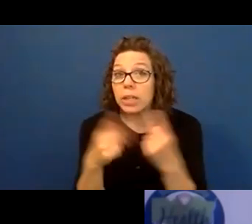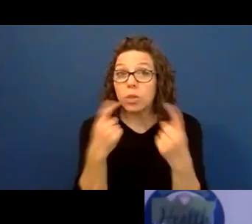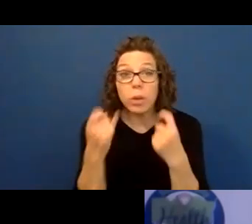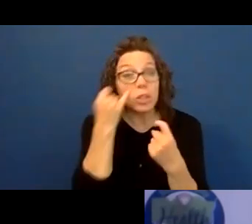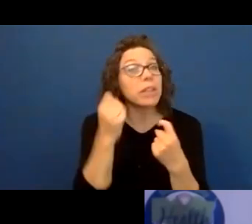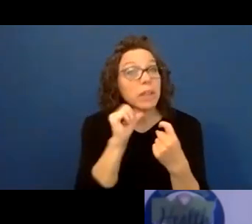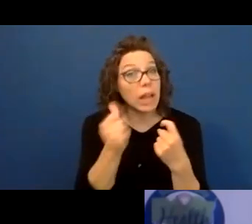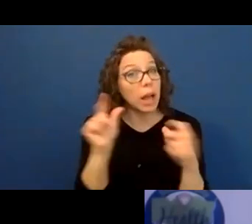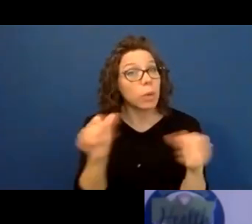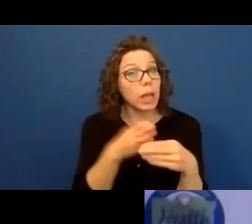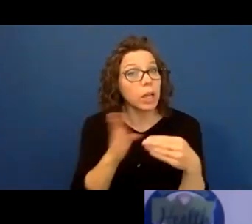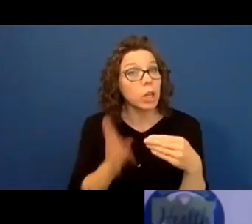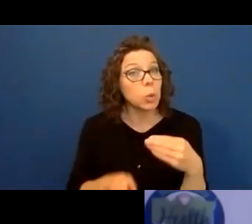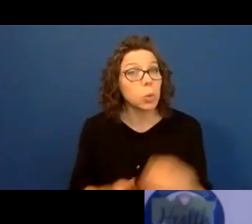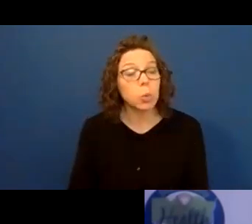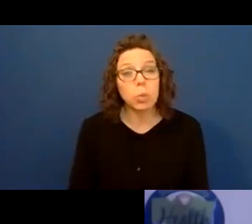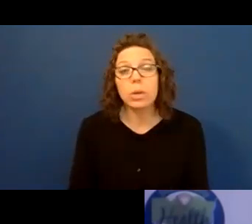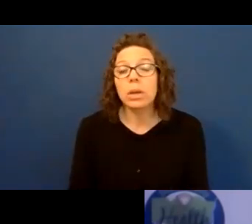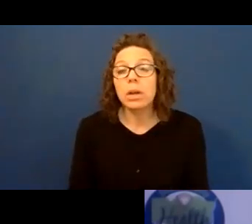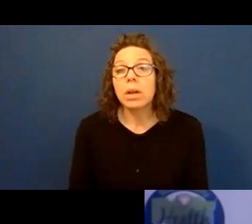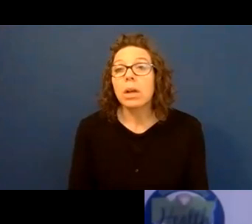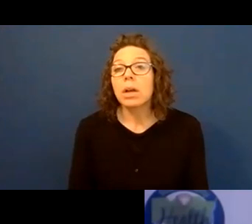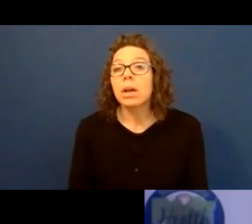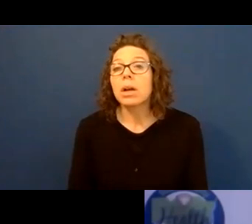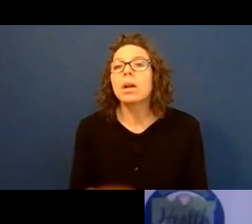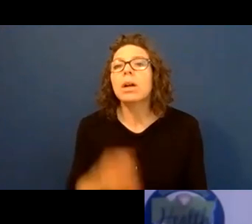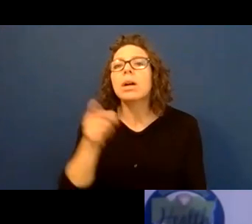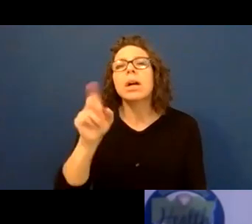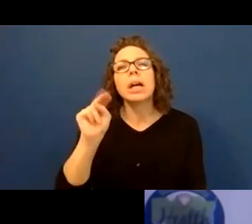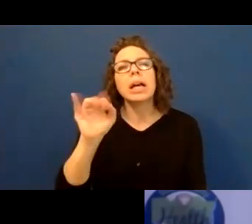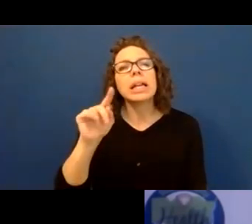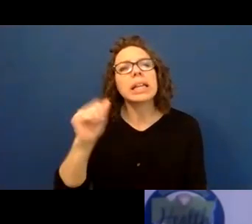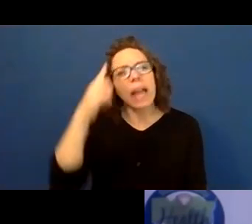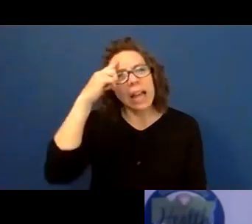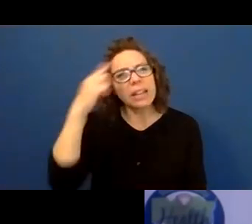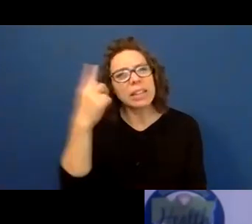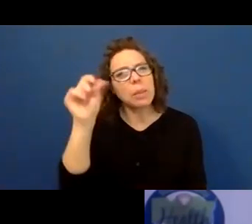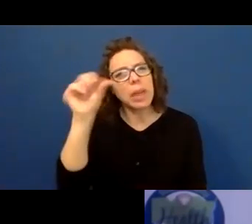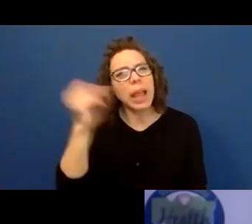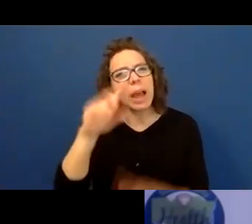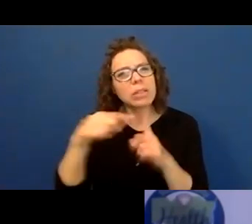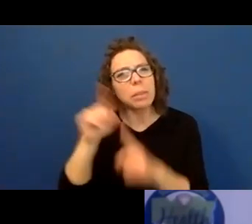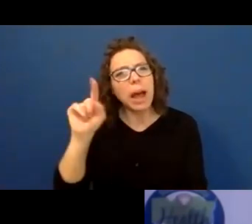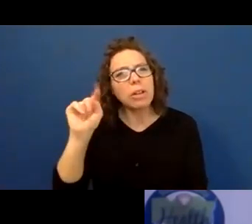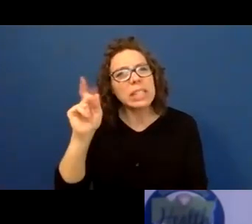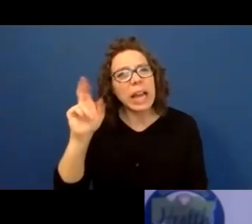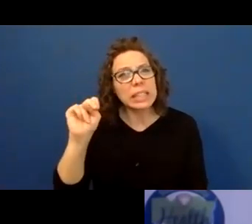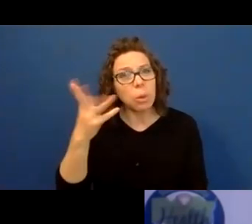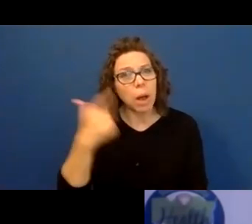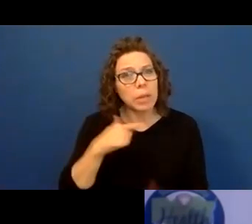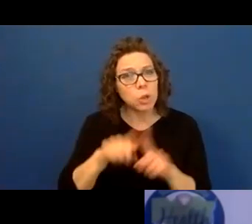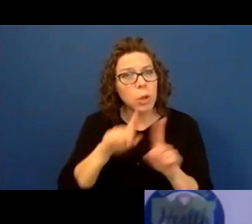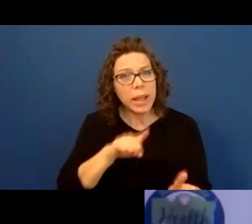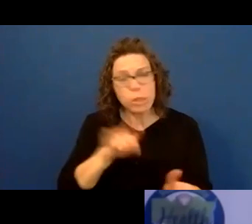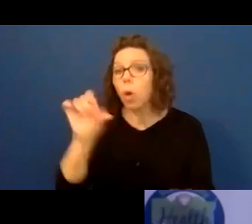to conclude our call for today. Brooke, I think there was something else about Tyson that I could address, if that's okay. Oh, sure. Please